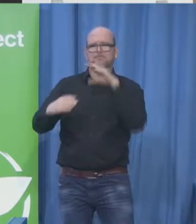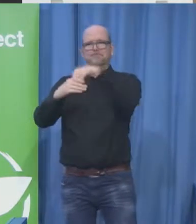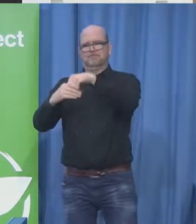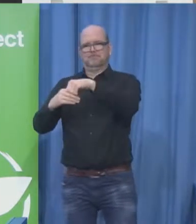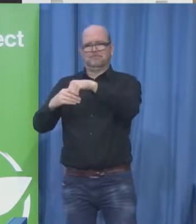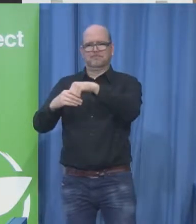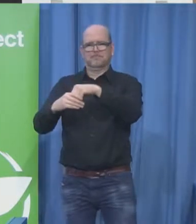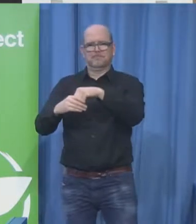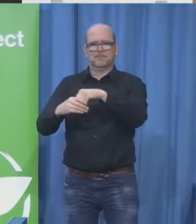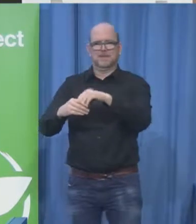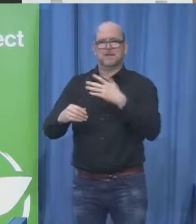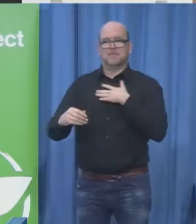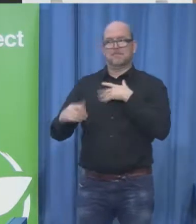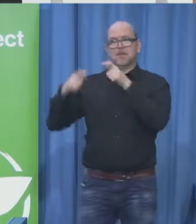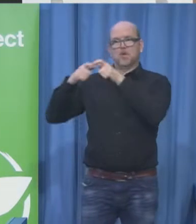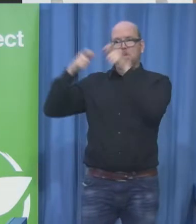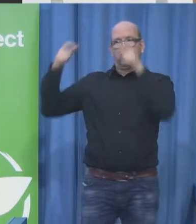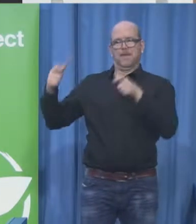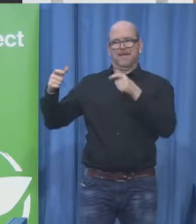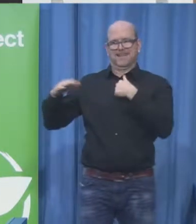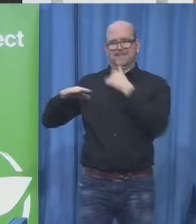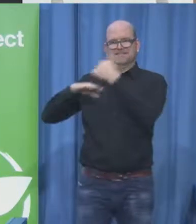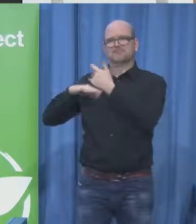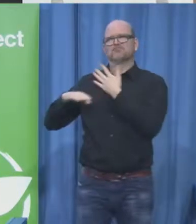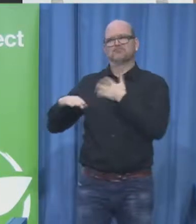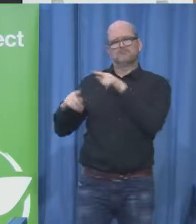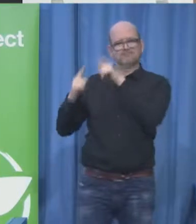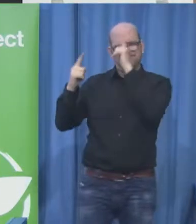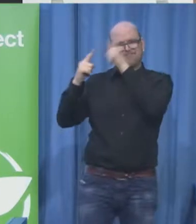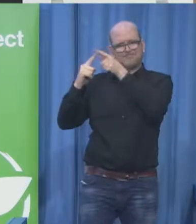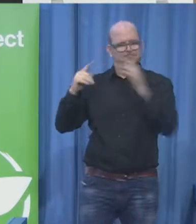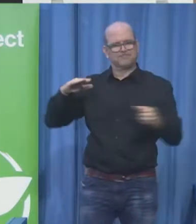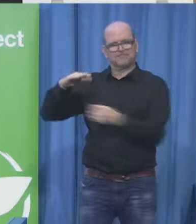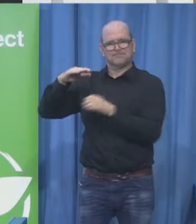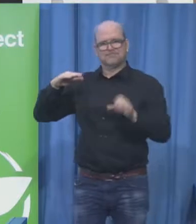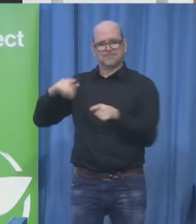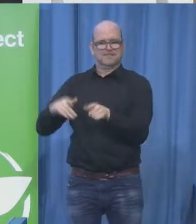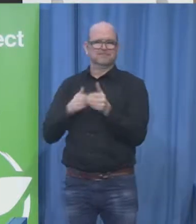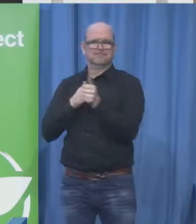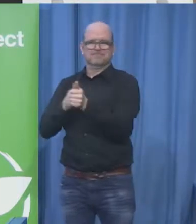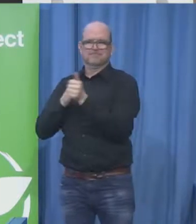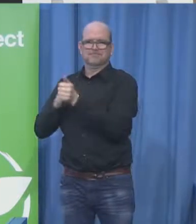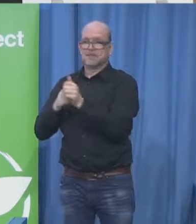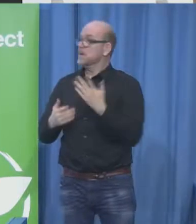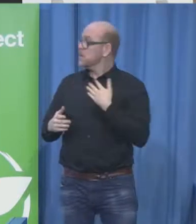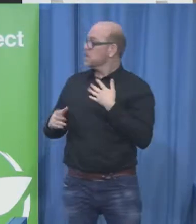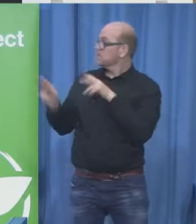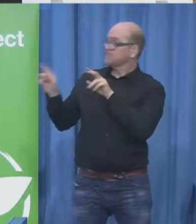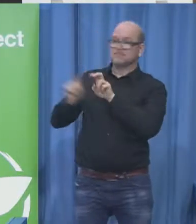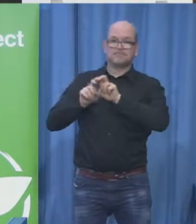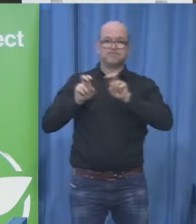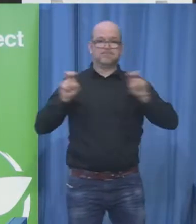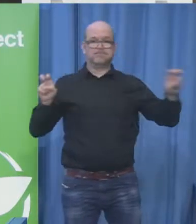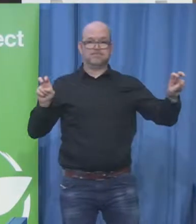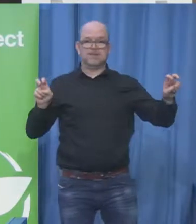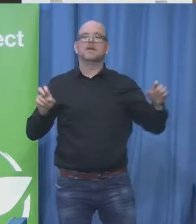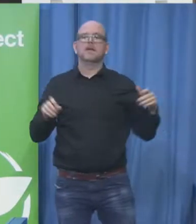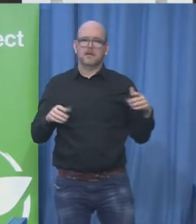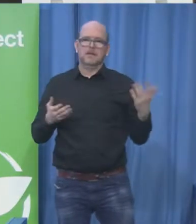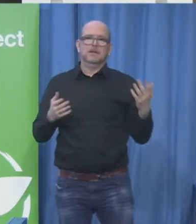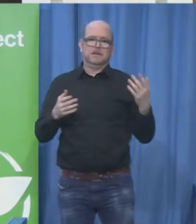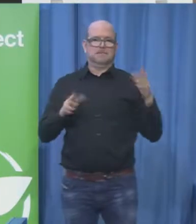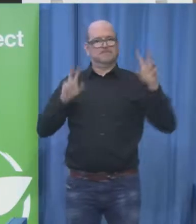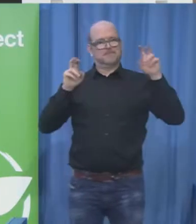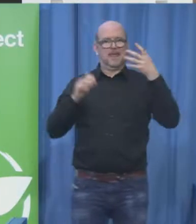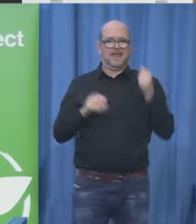a disabled staff member sitting alongside an able-bodied staff member, I won't need to train them to tell them that you don't say,